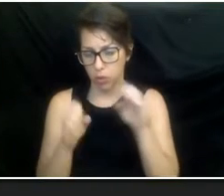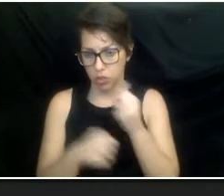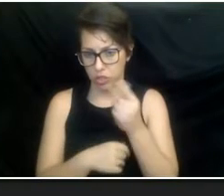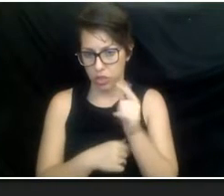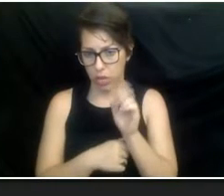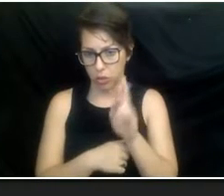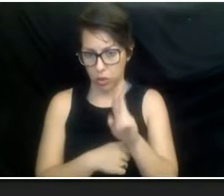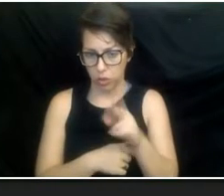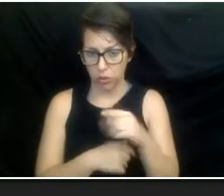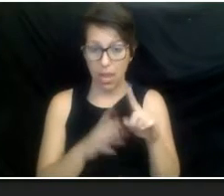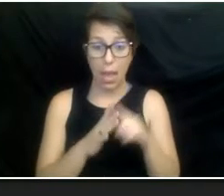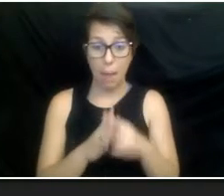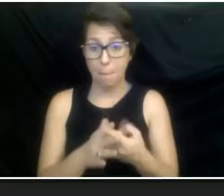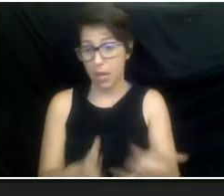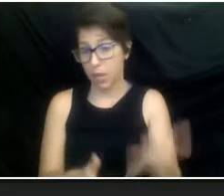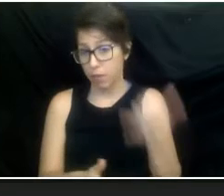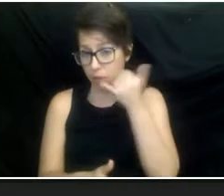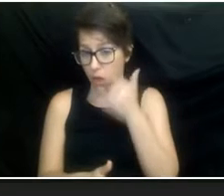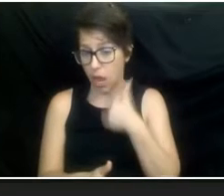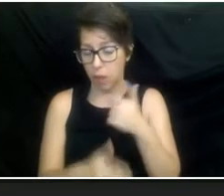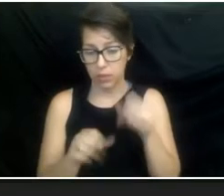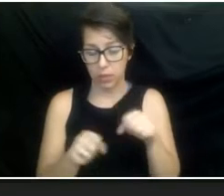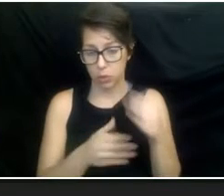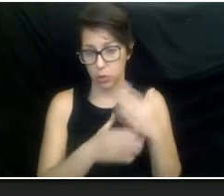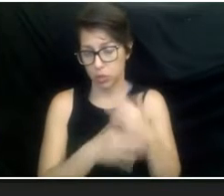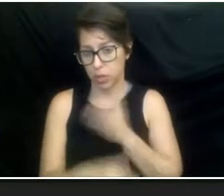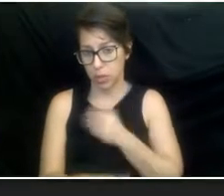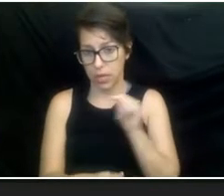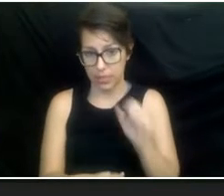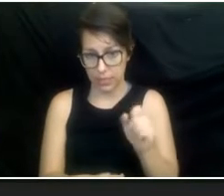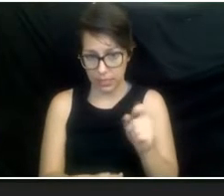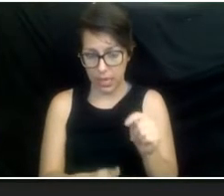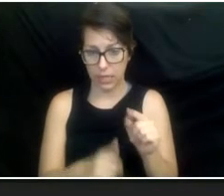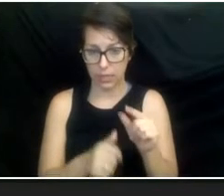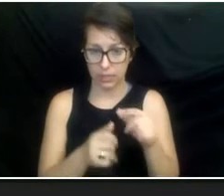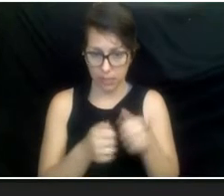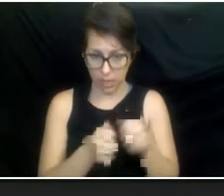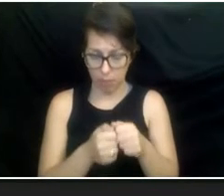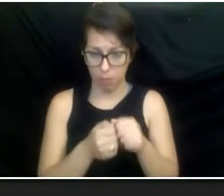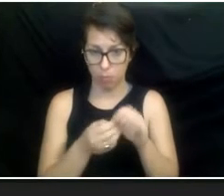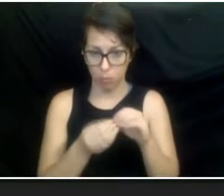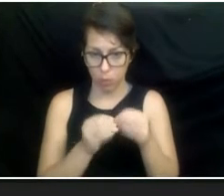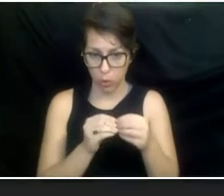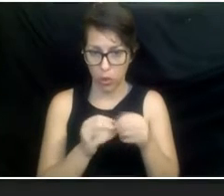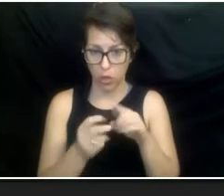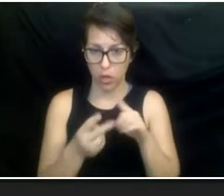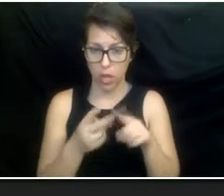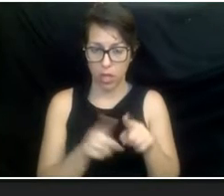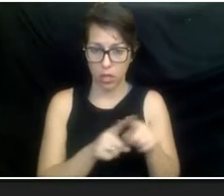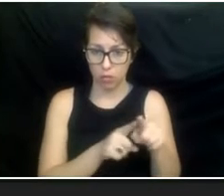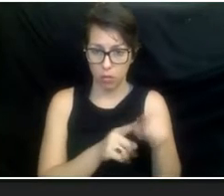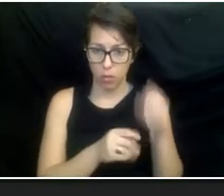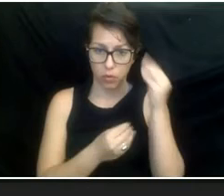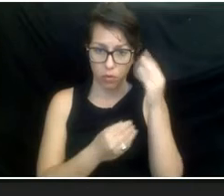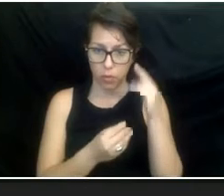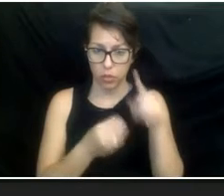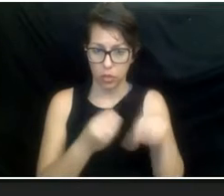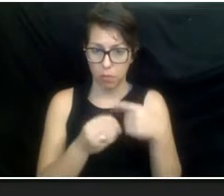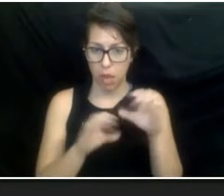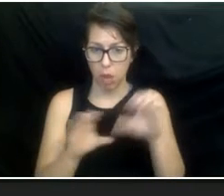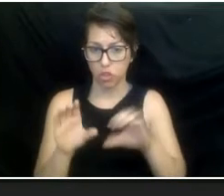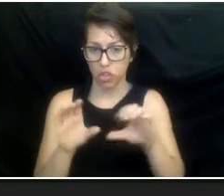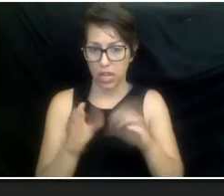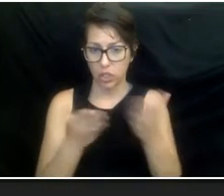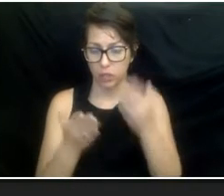while she was on the phone with me and she had to end up the call moments later we were able to connect over text and continue